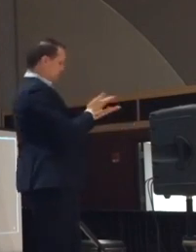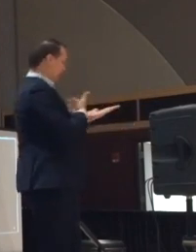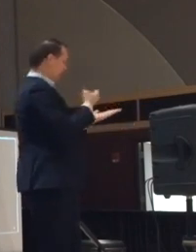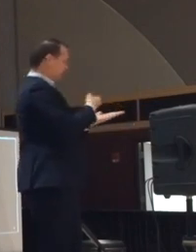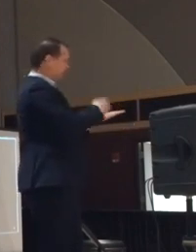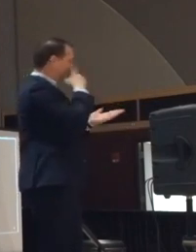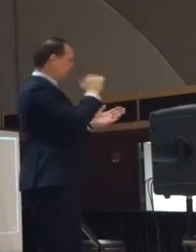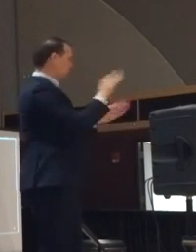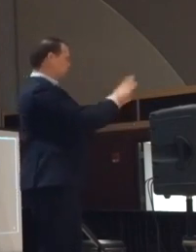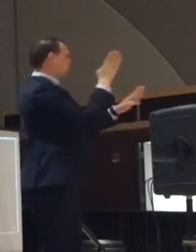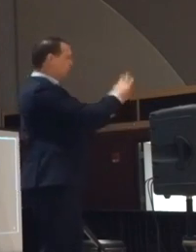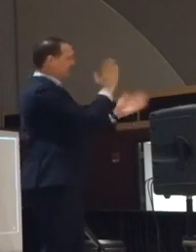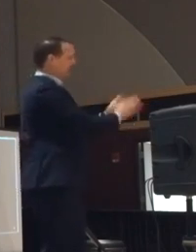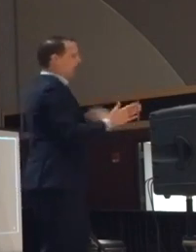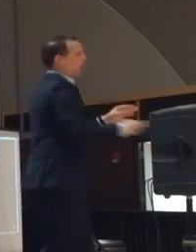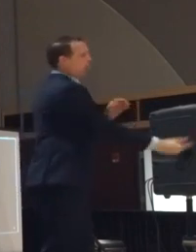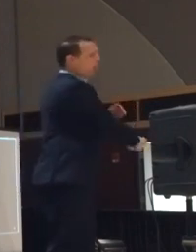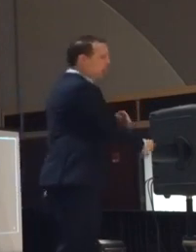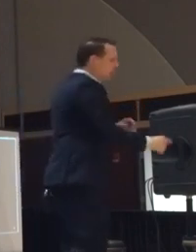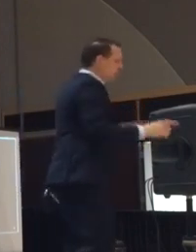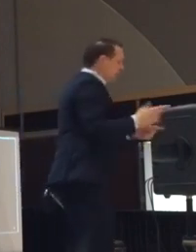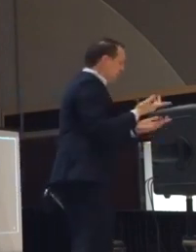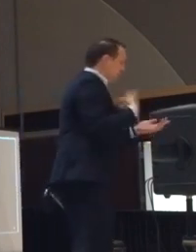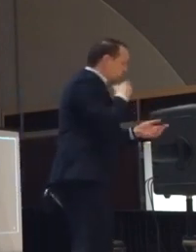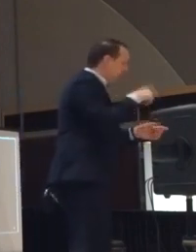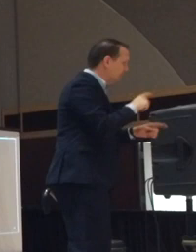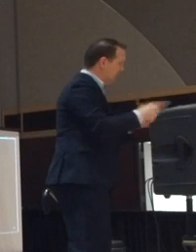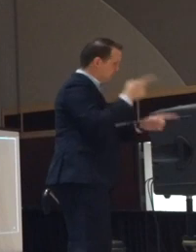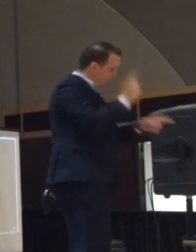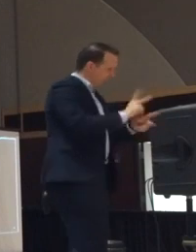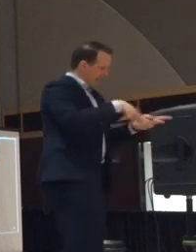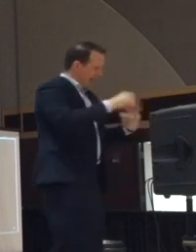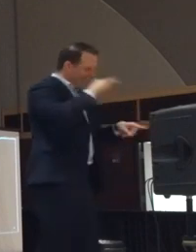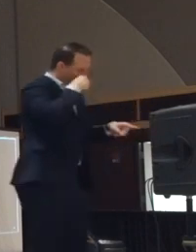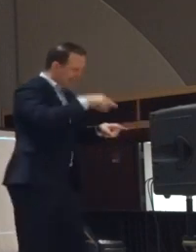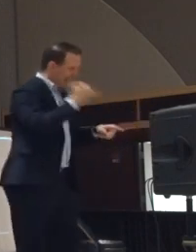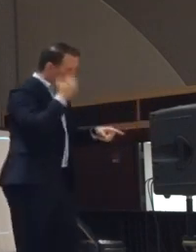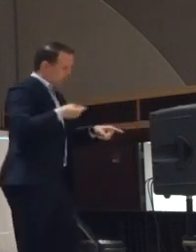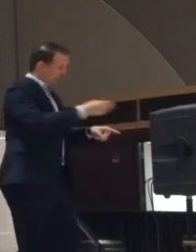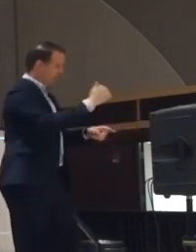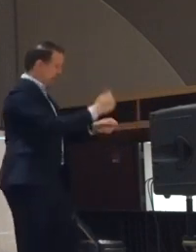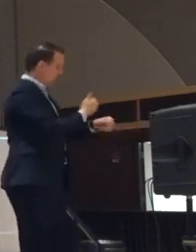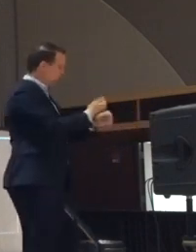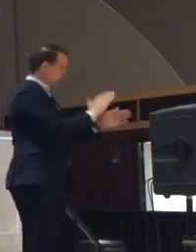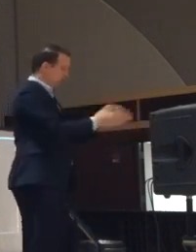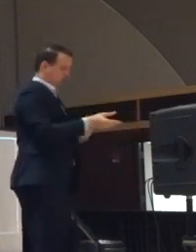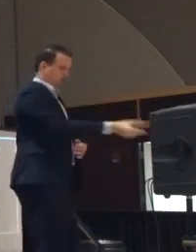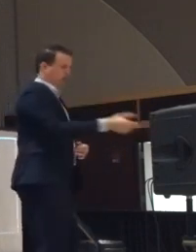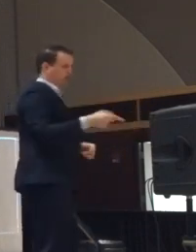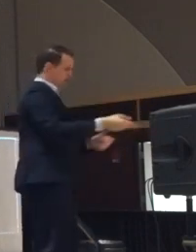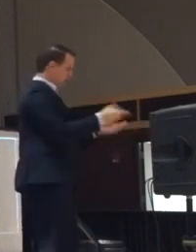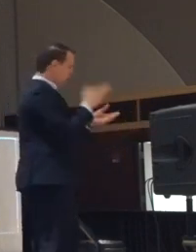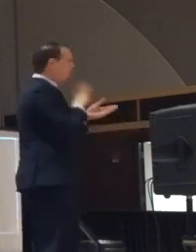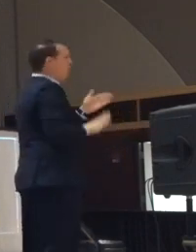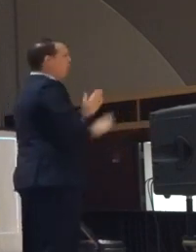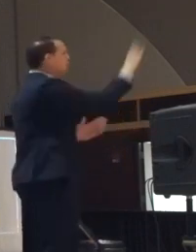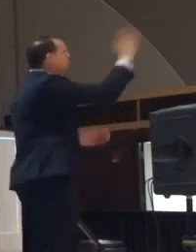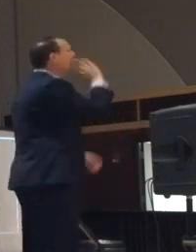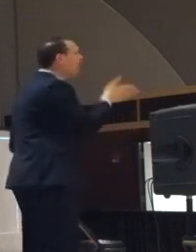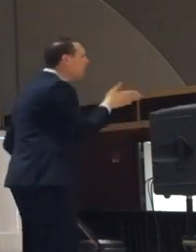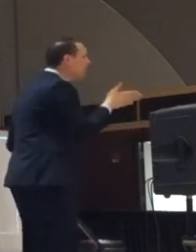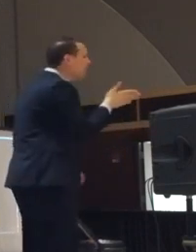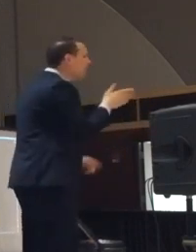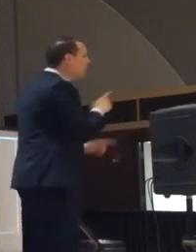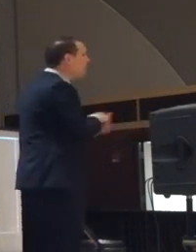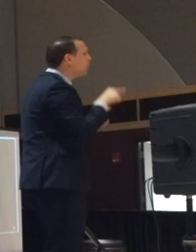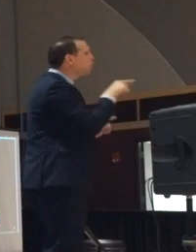use that for doorstop. But there's the right kind of kid that if you give him an algebra book, he's gonna take off with it. But